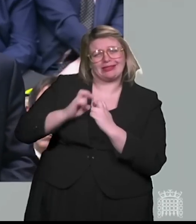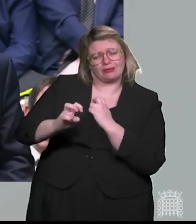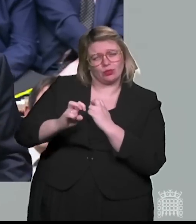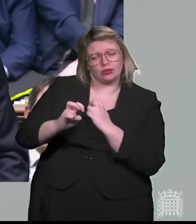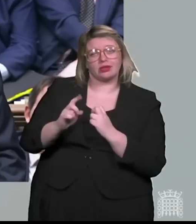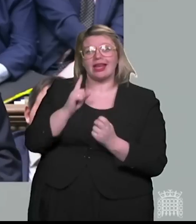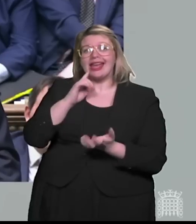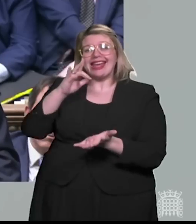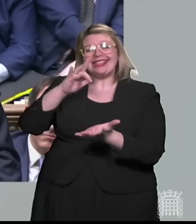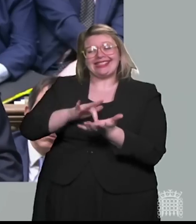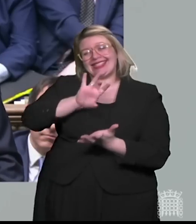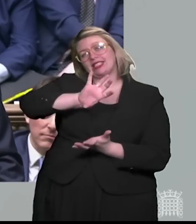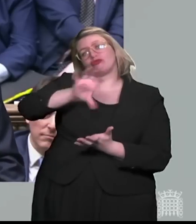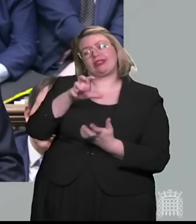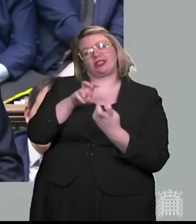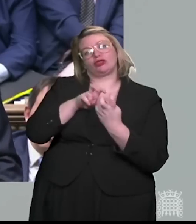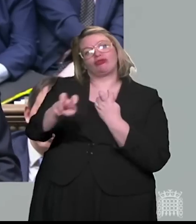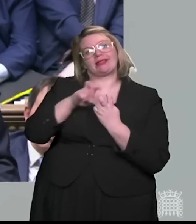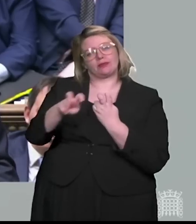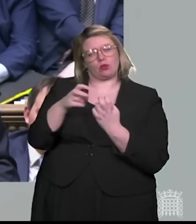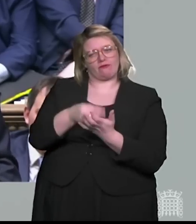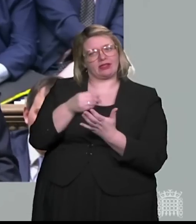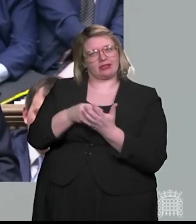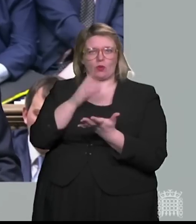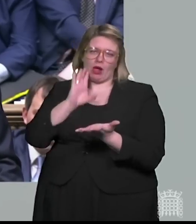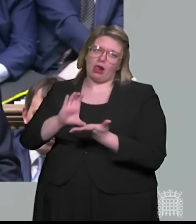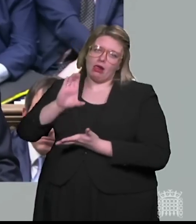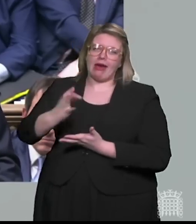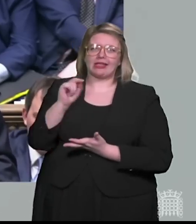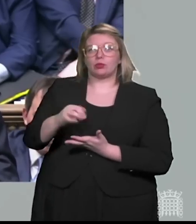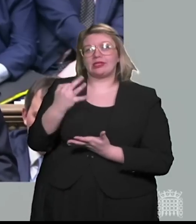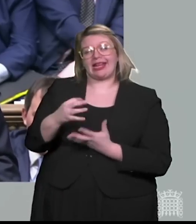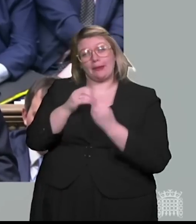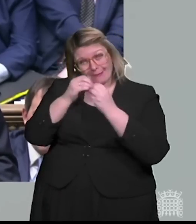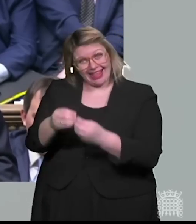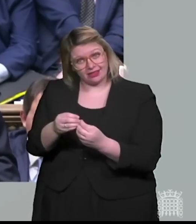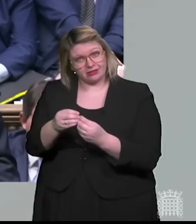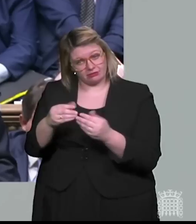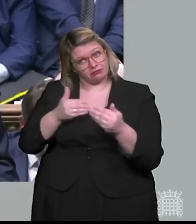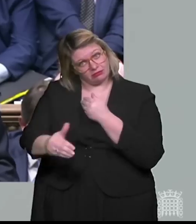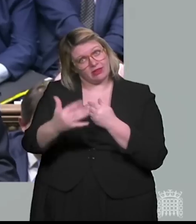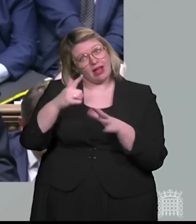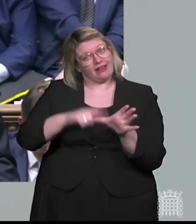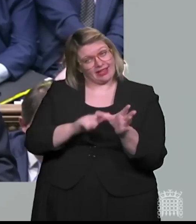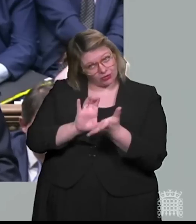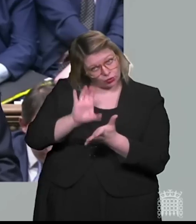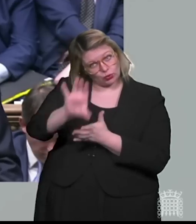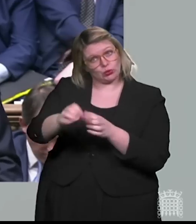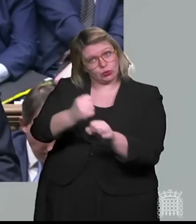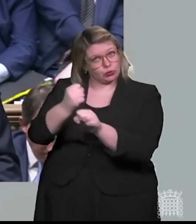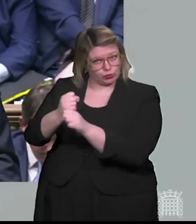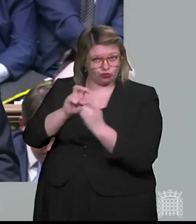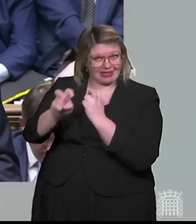of the City Region Sustainable Transport Settlements allocating £8.8 billion over the next 5-year funding